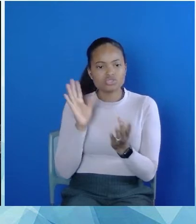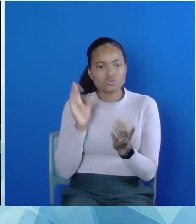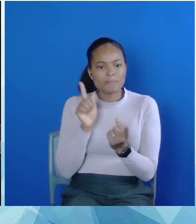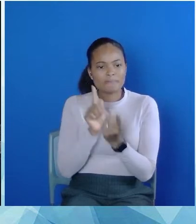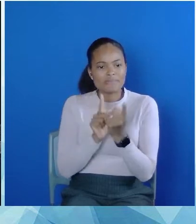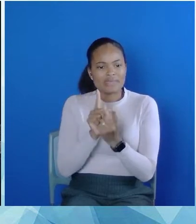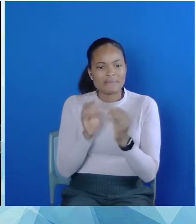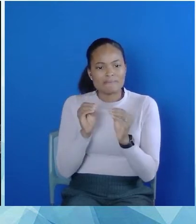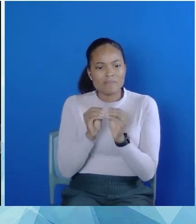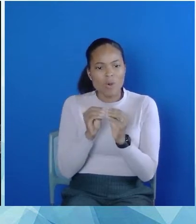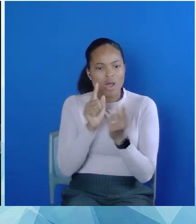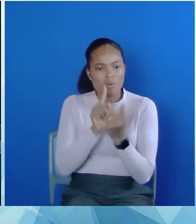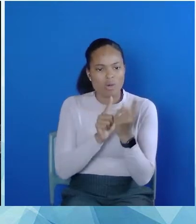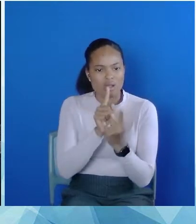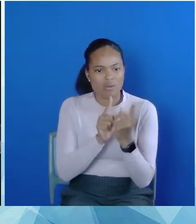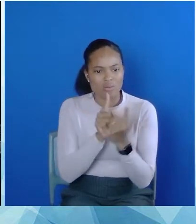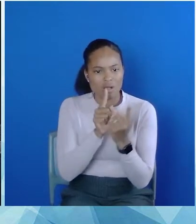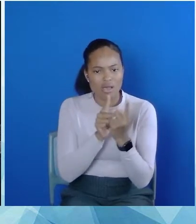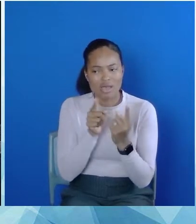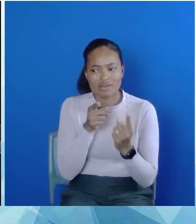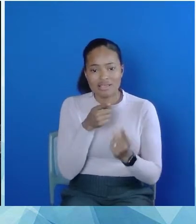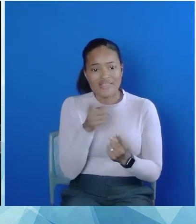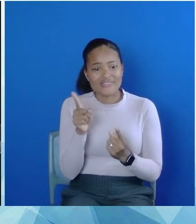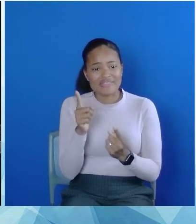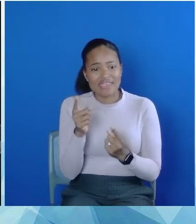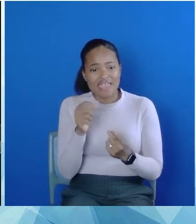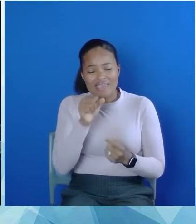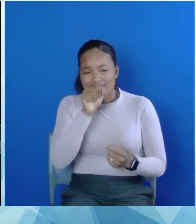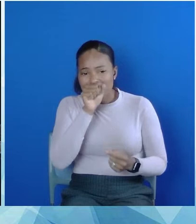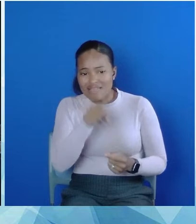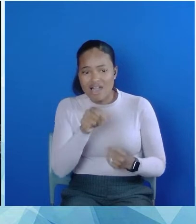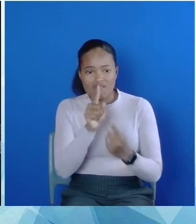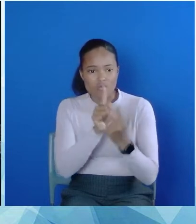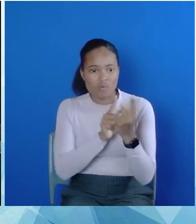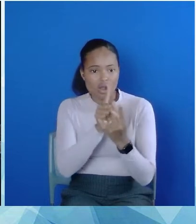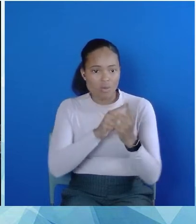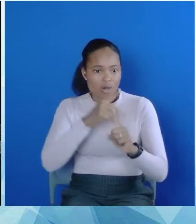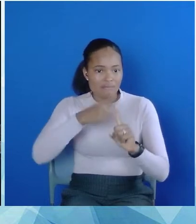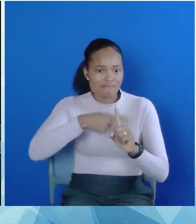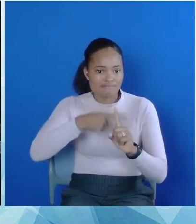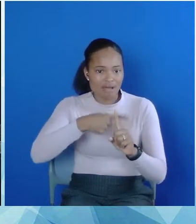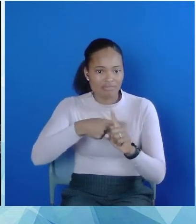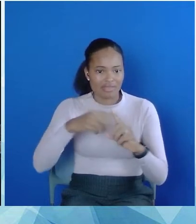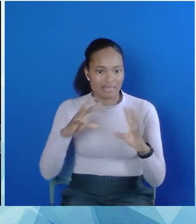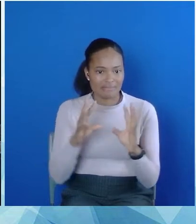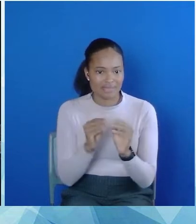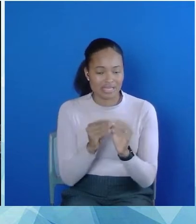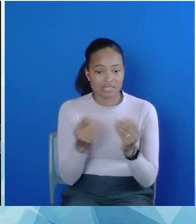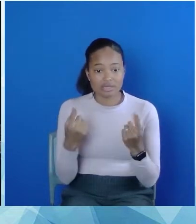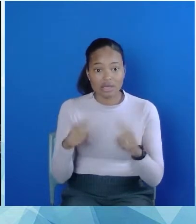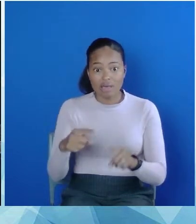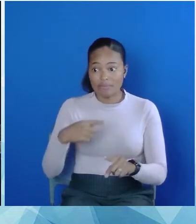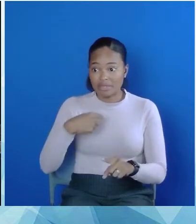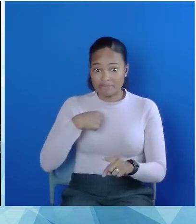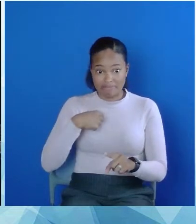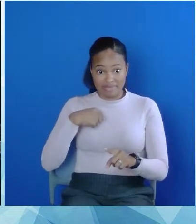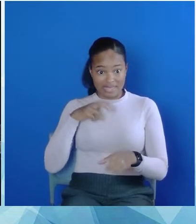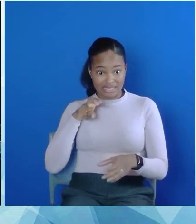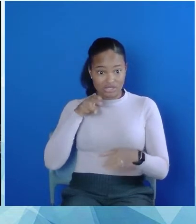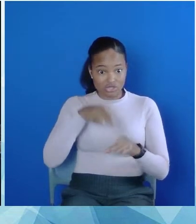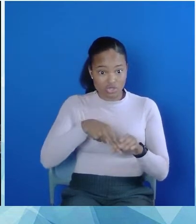They respect and love to have one-on-one meetings monthly. When I came on the agency, they were happening